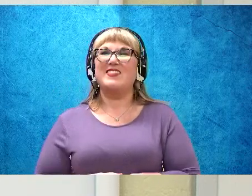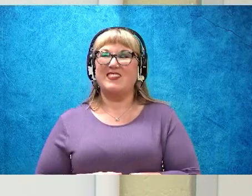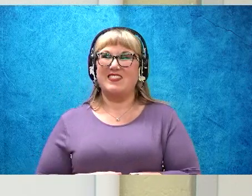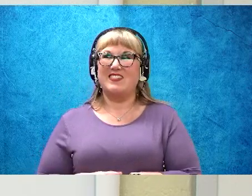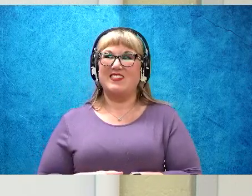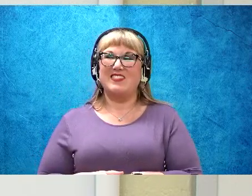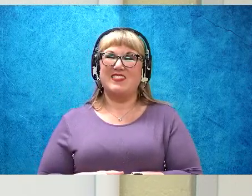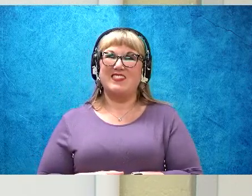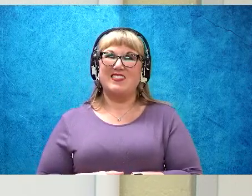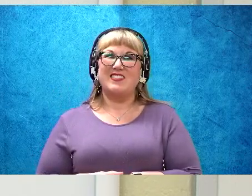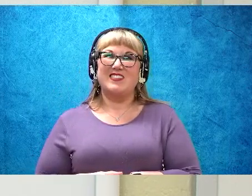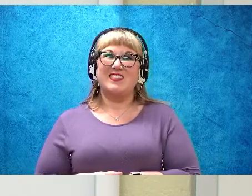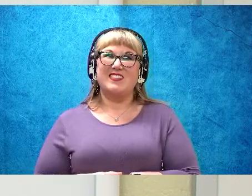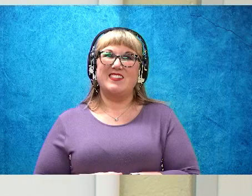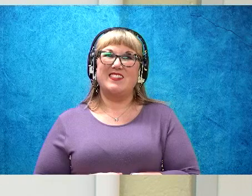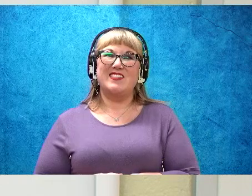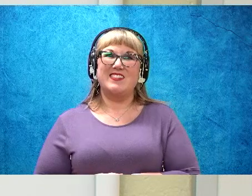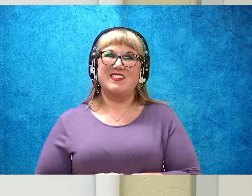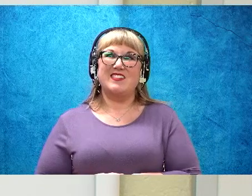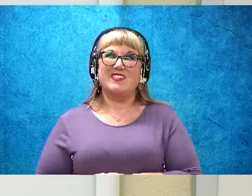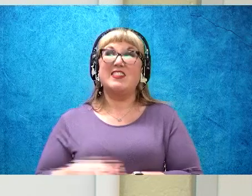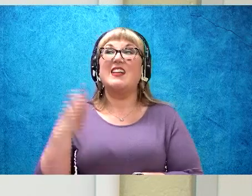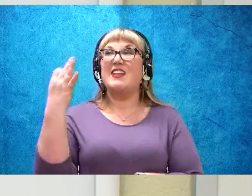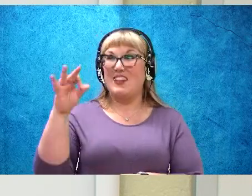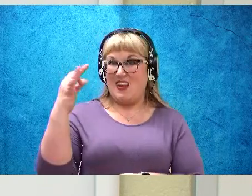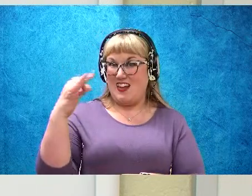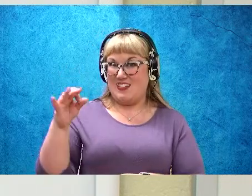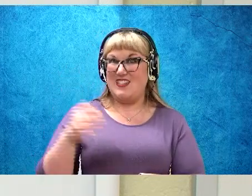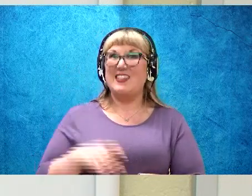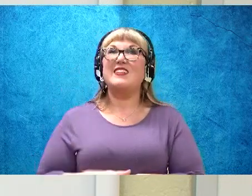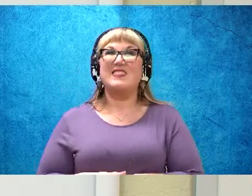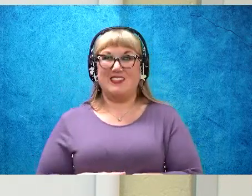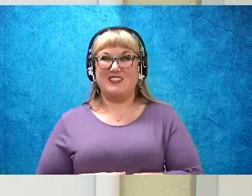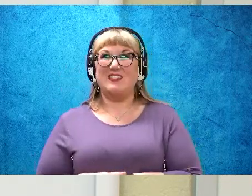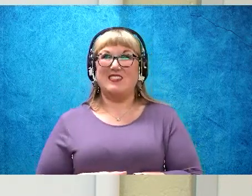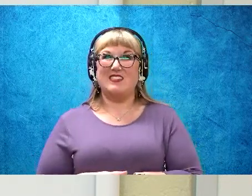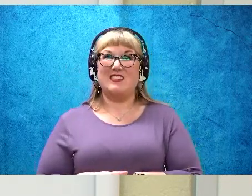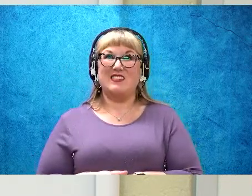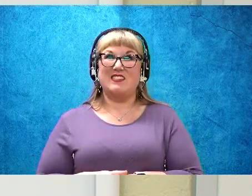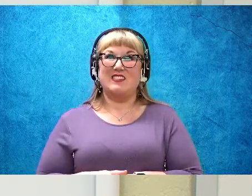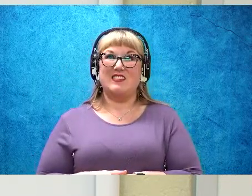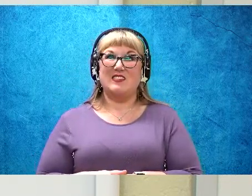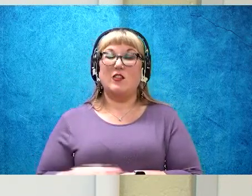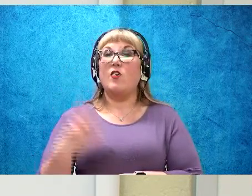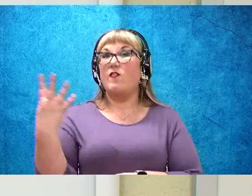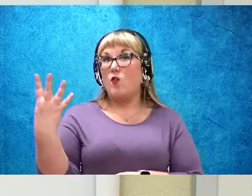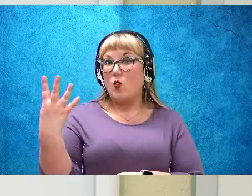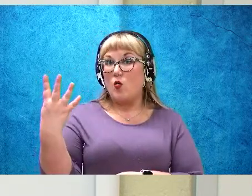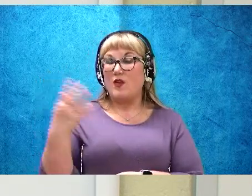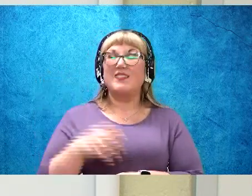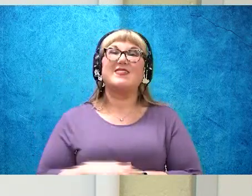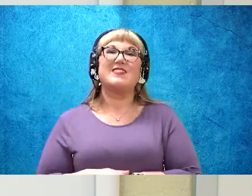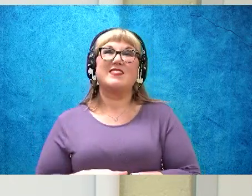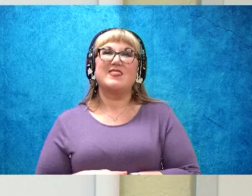Great job. 19, 4.